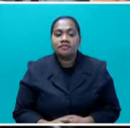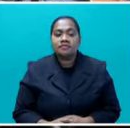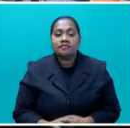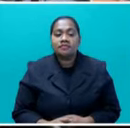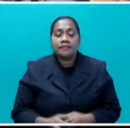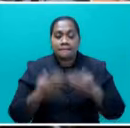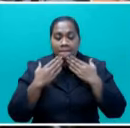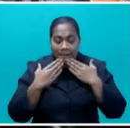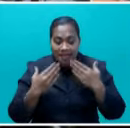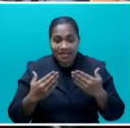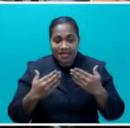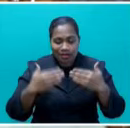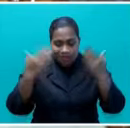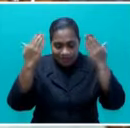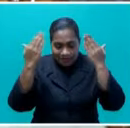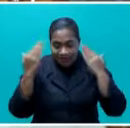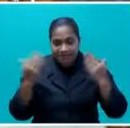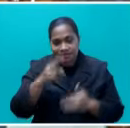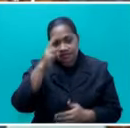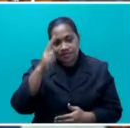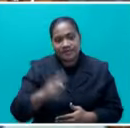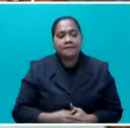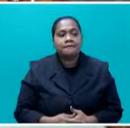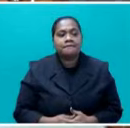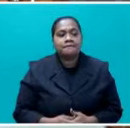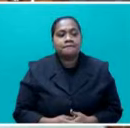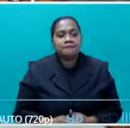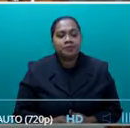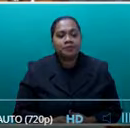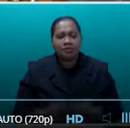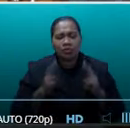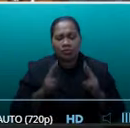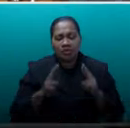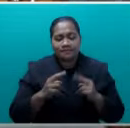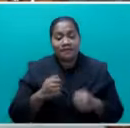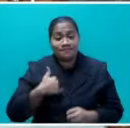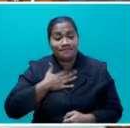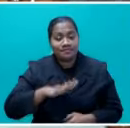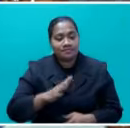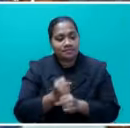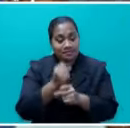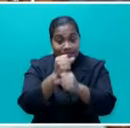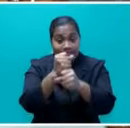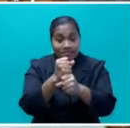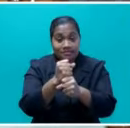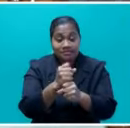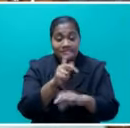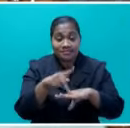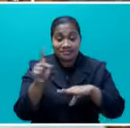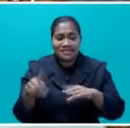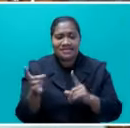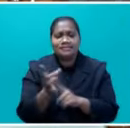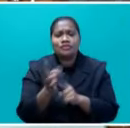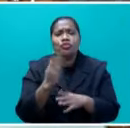Thank you, Mr. Speaker, sir. Mr. Speaker, sir, I wish to update Parliament on the important work that Wireless is doing